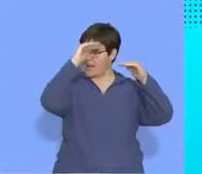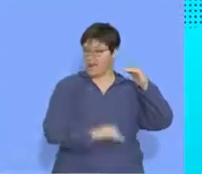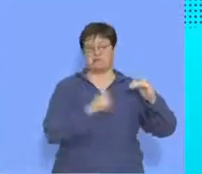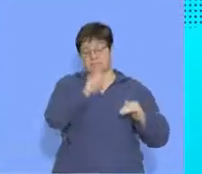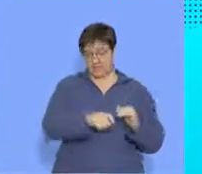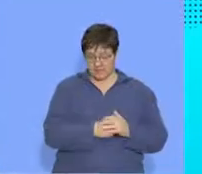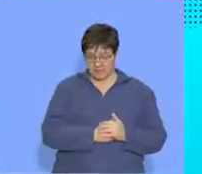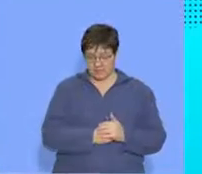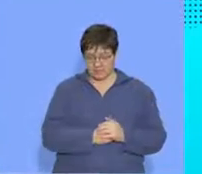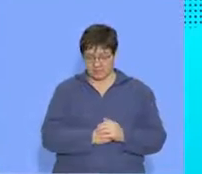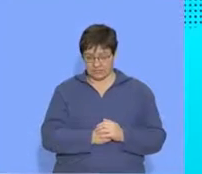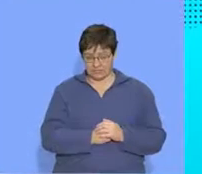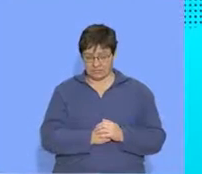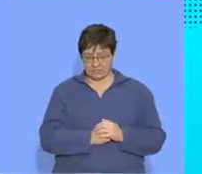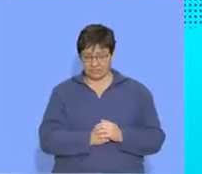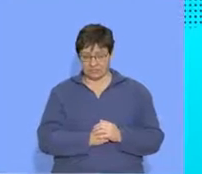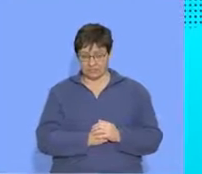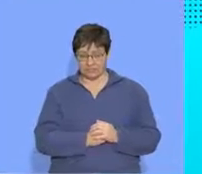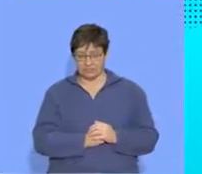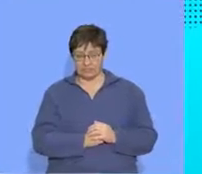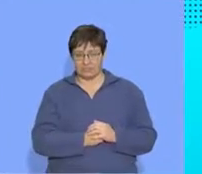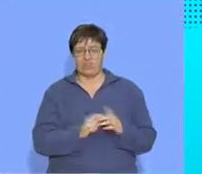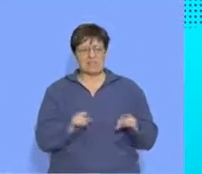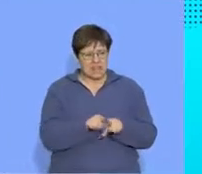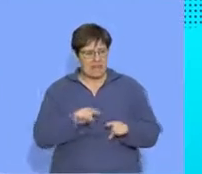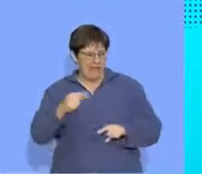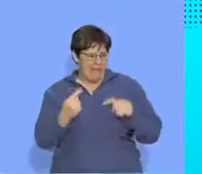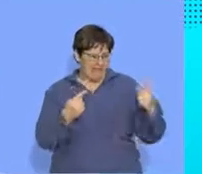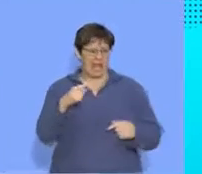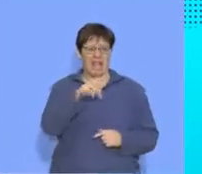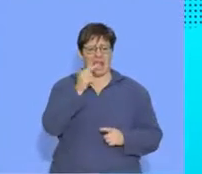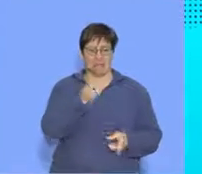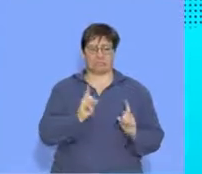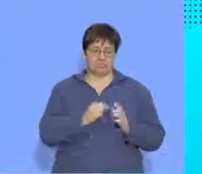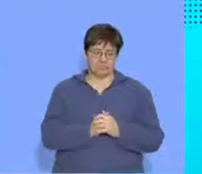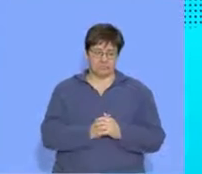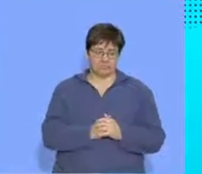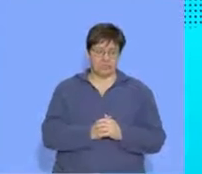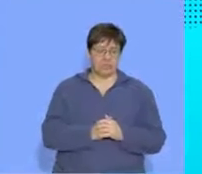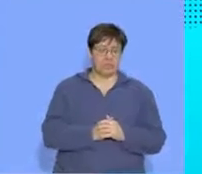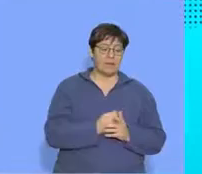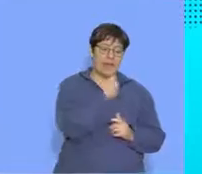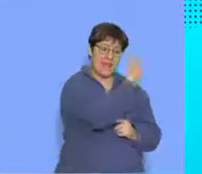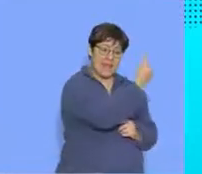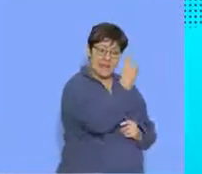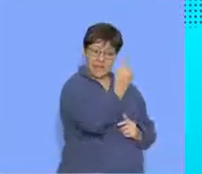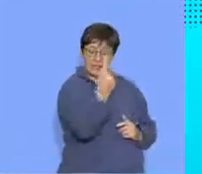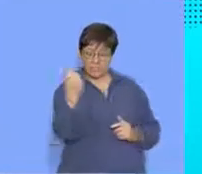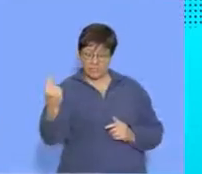the emissions of CFCs and other gases. And the idea was that if each country had reduced